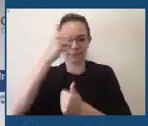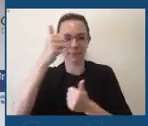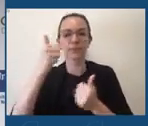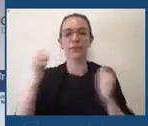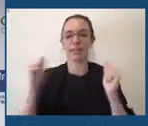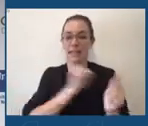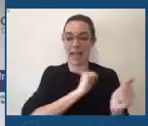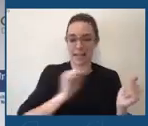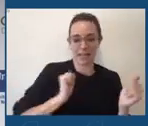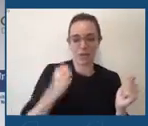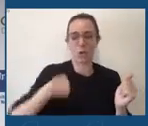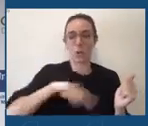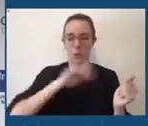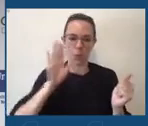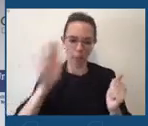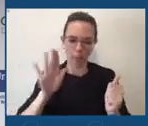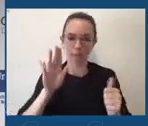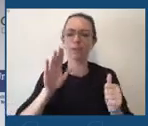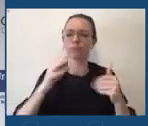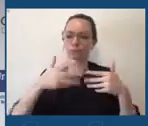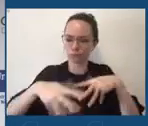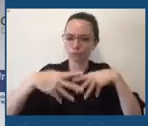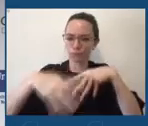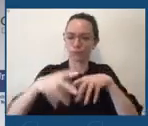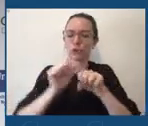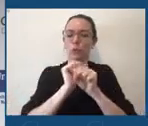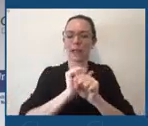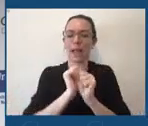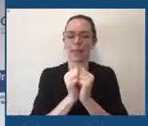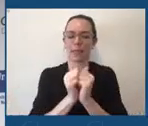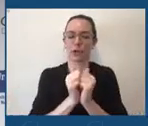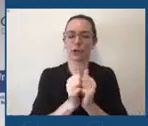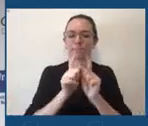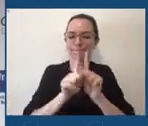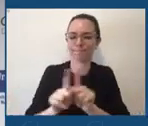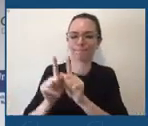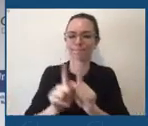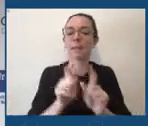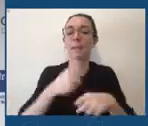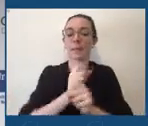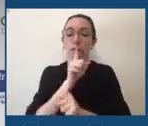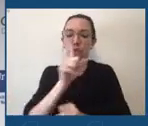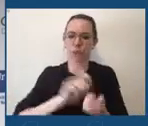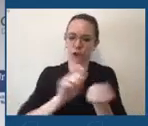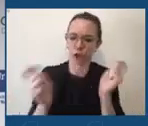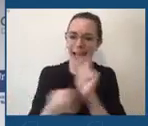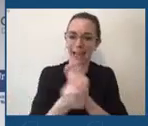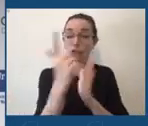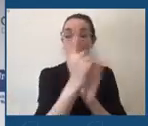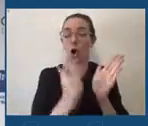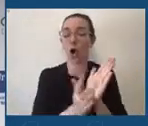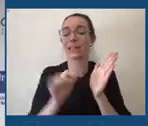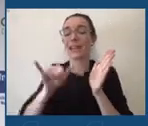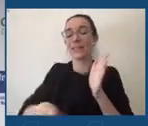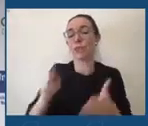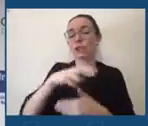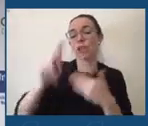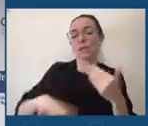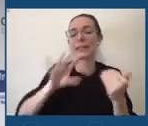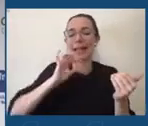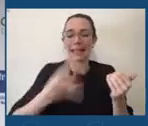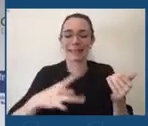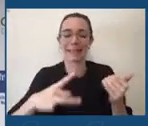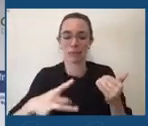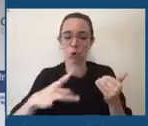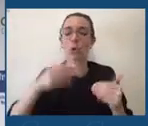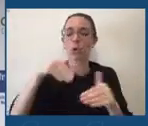march together, hand in hand, and make sure that we change the laws that resulted in an 18-year-old being able to go into a